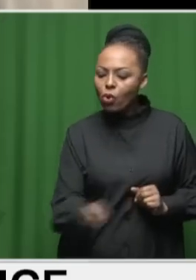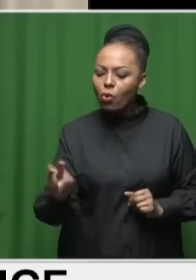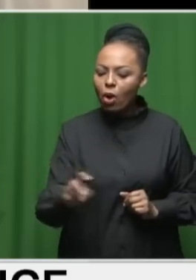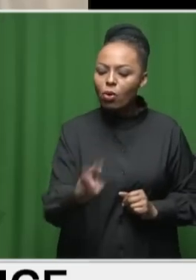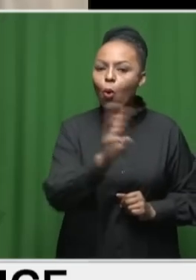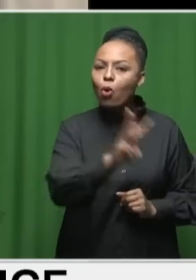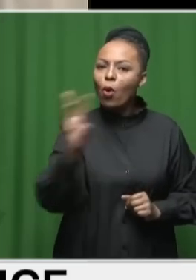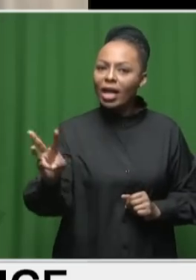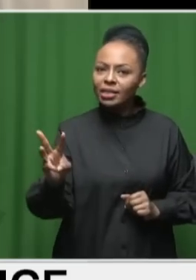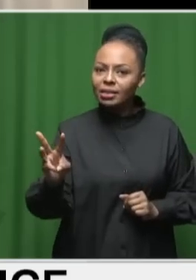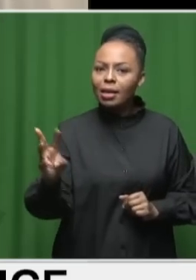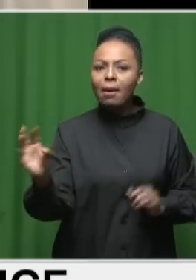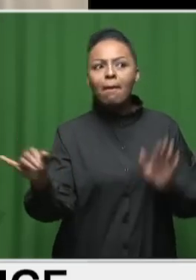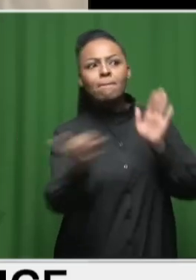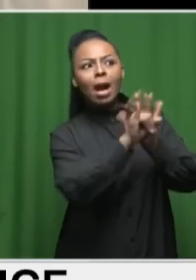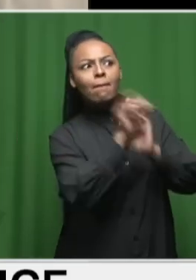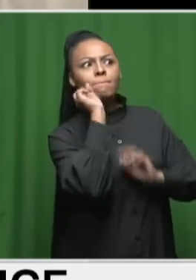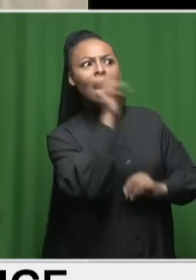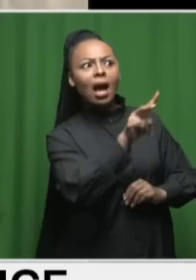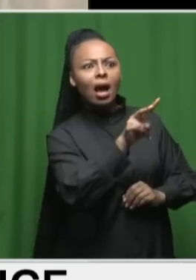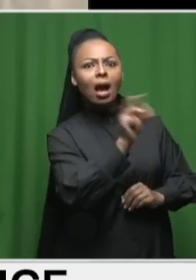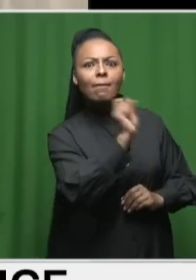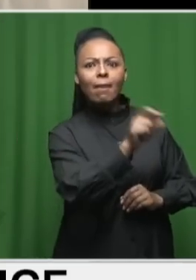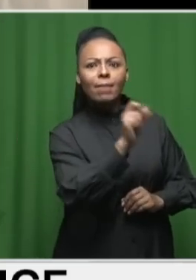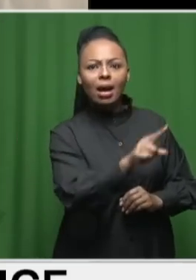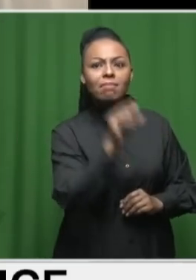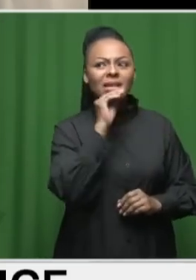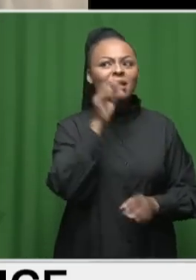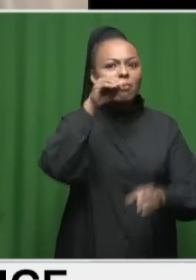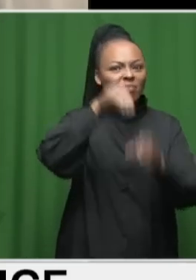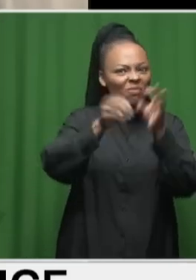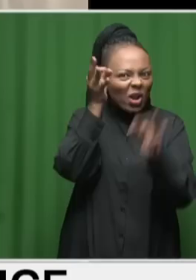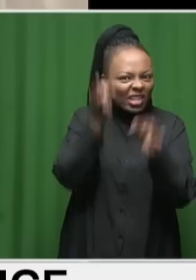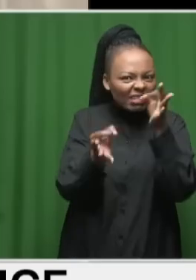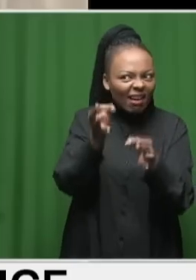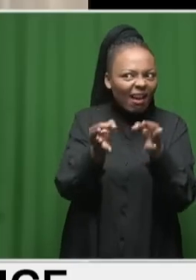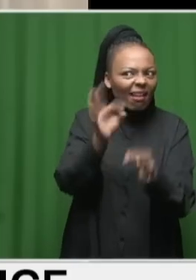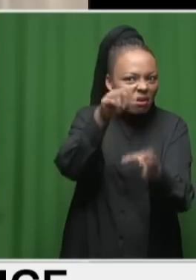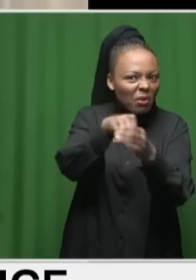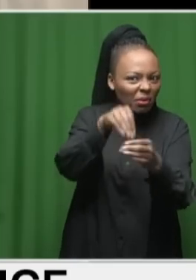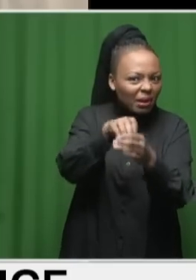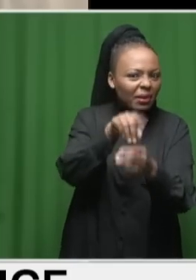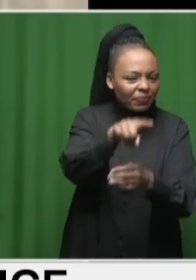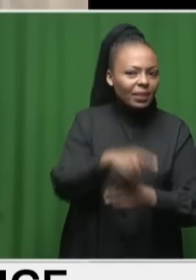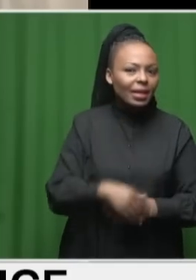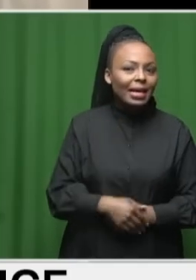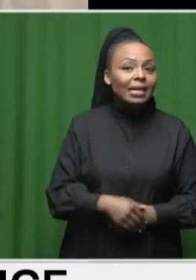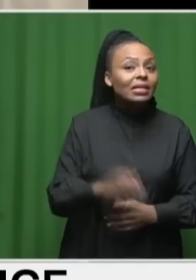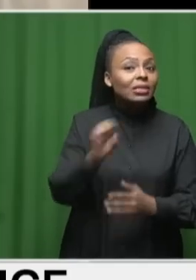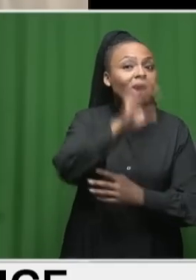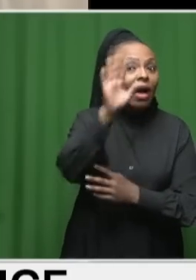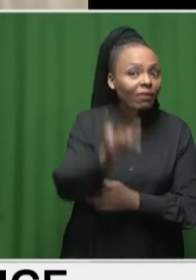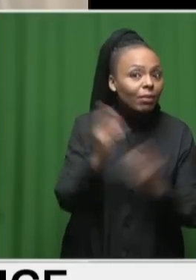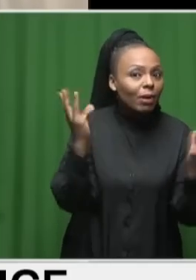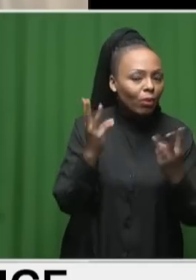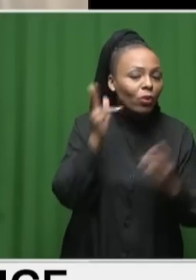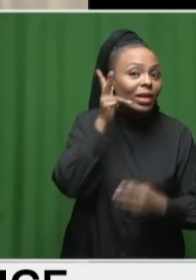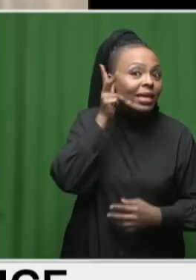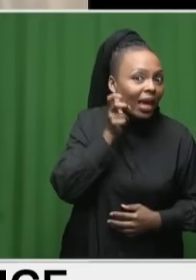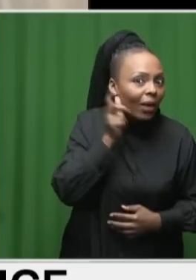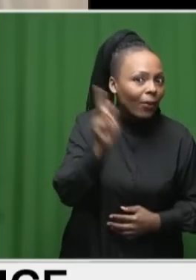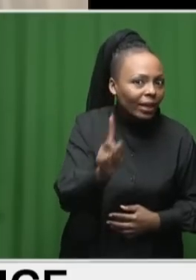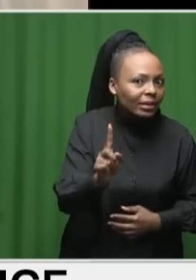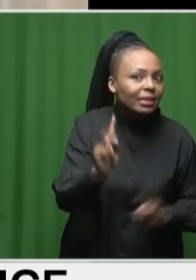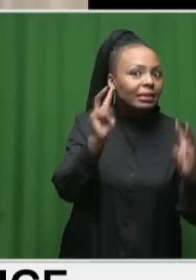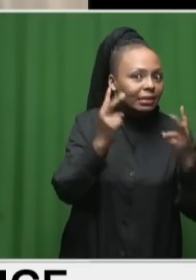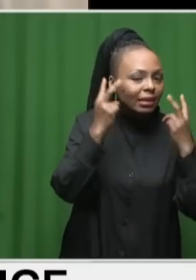cover. We need to know who those politicians are. But what's going to happen in South Africa, the next headline you're going to see regarding this issue is that Thabo